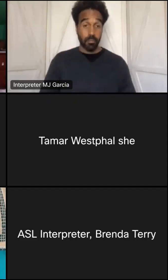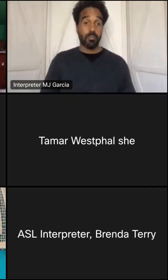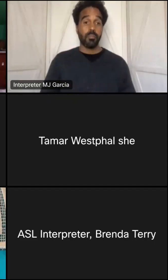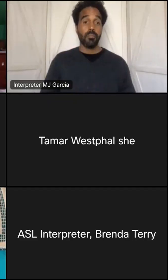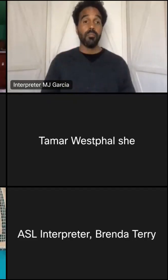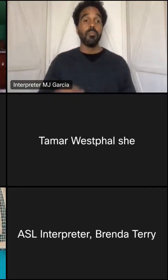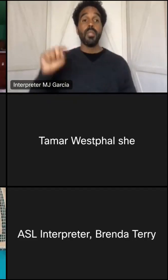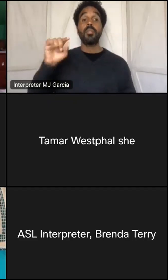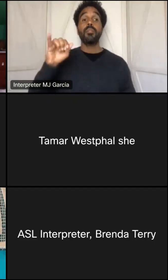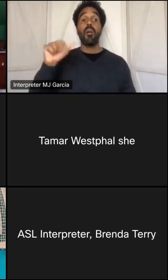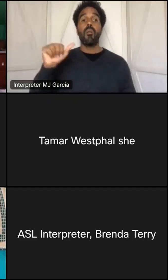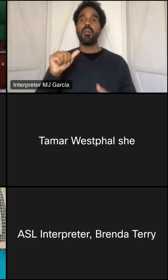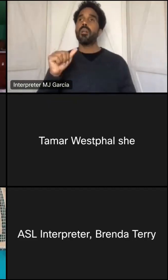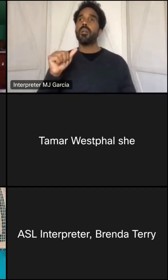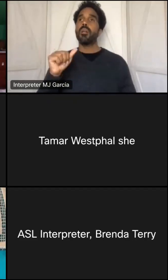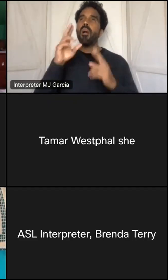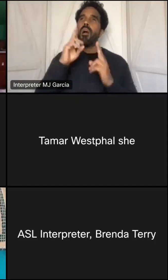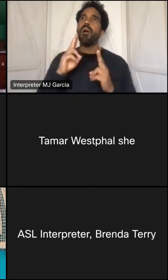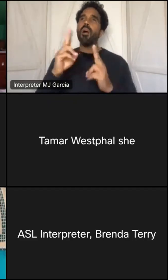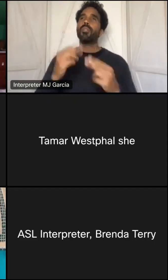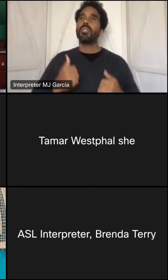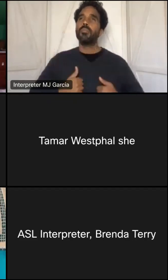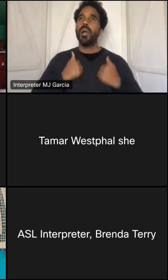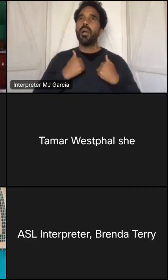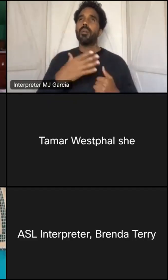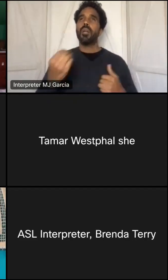So honoring survivors and advocates.